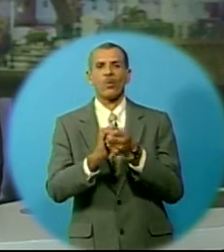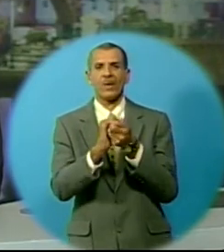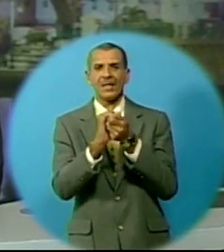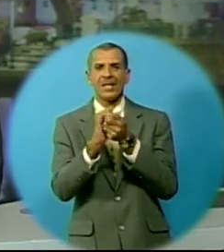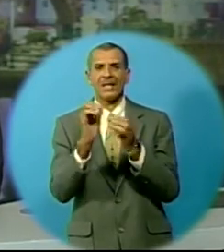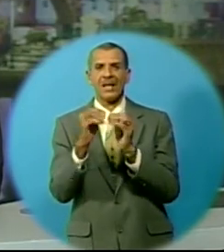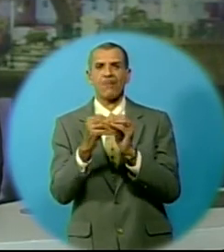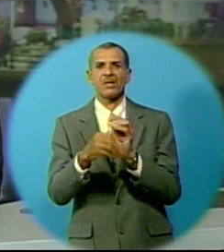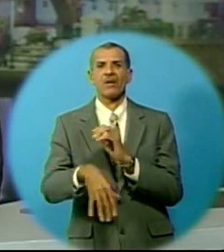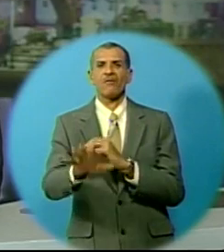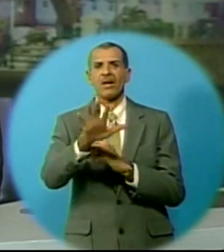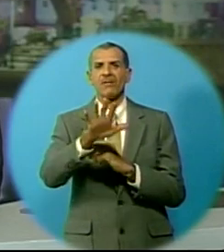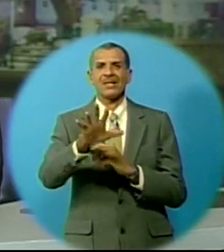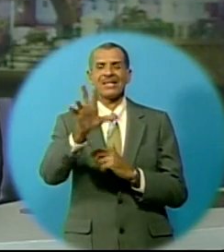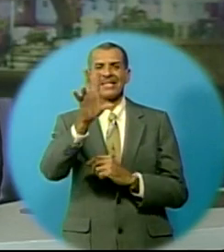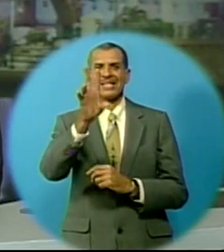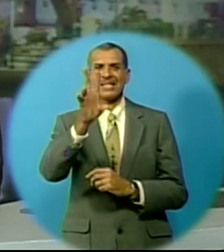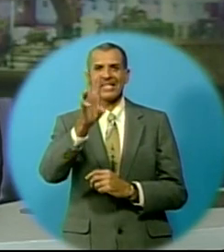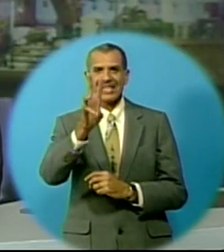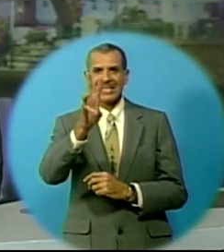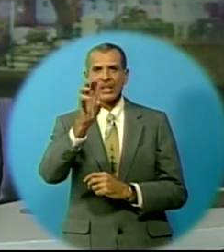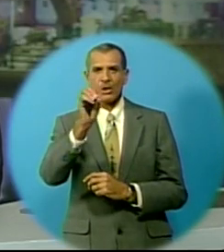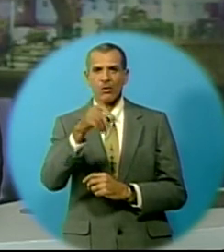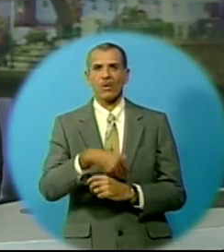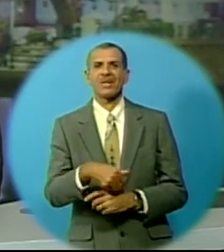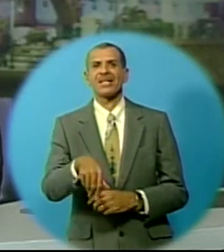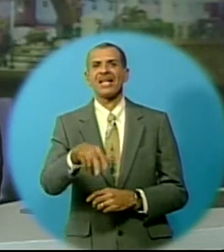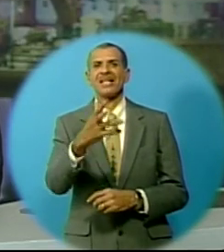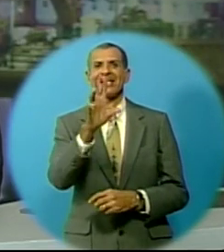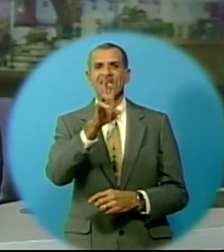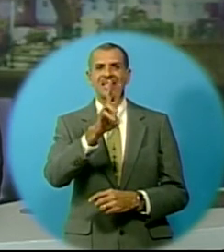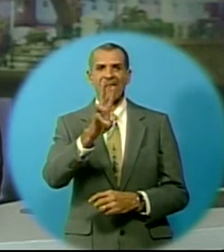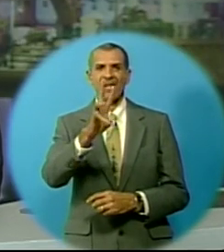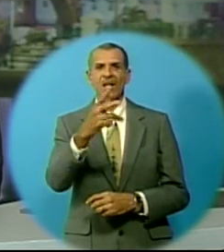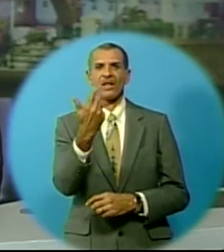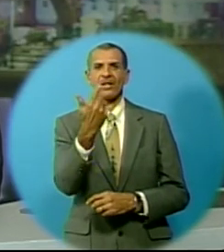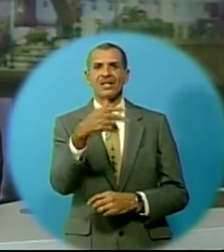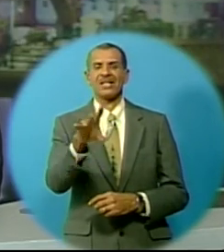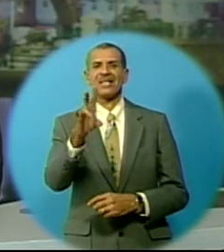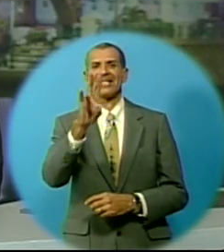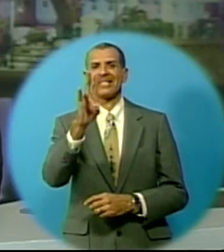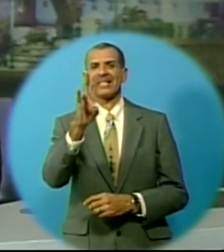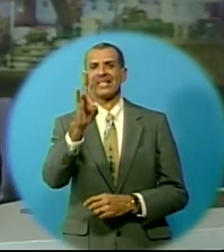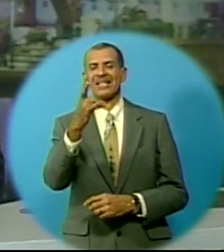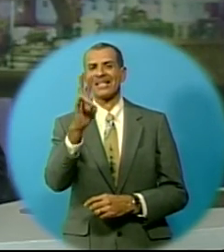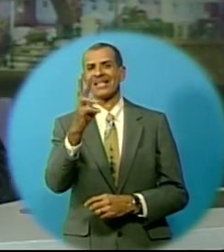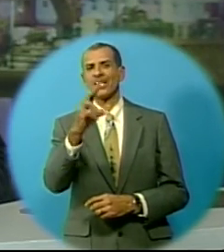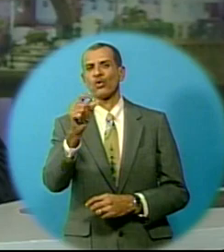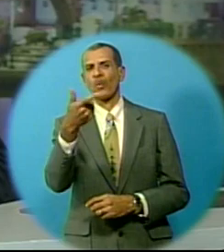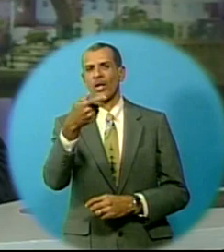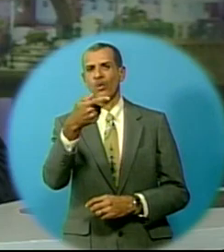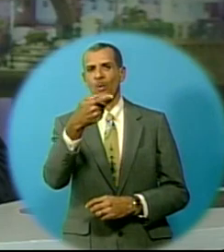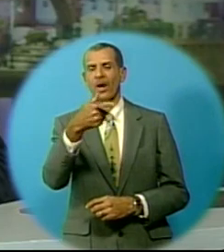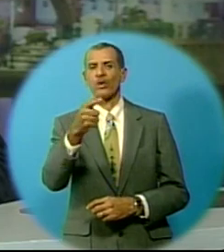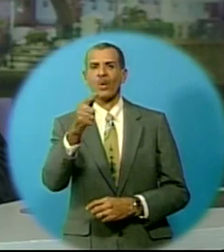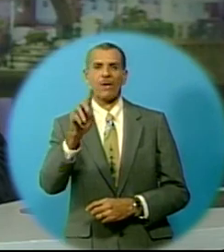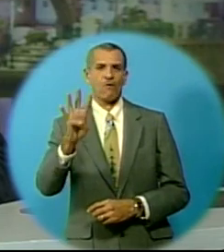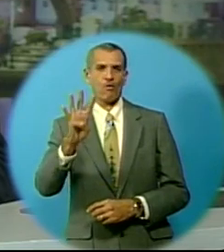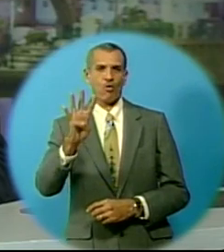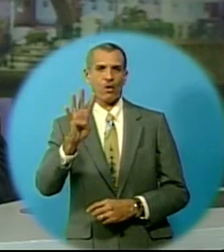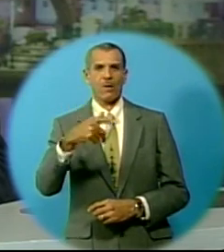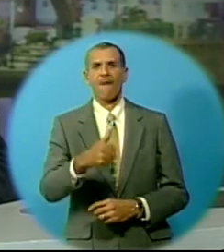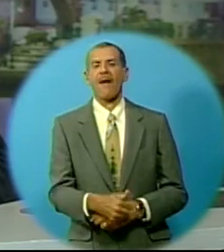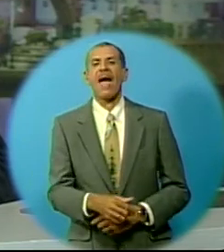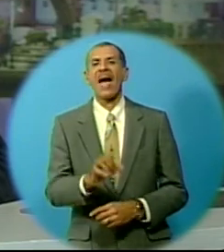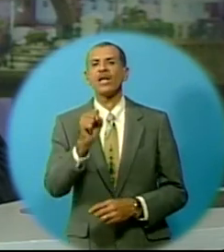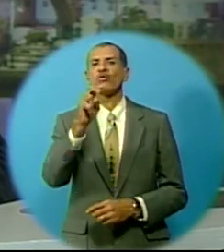number 560 were 7, 13, 16, 21, 24, and